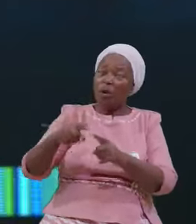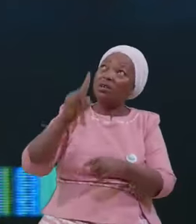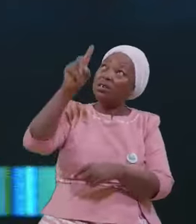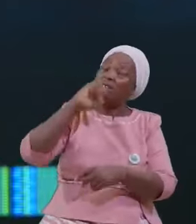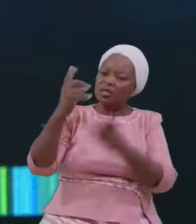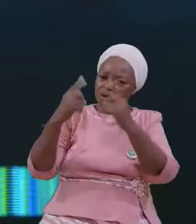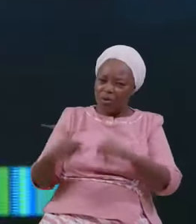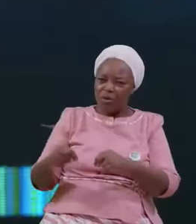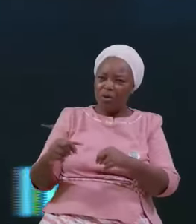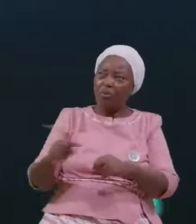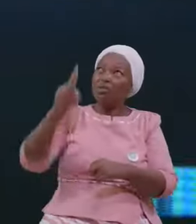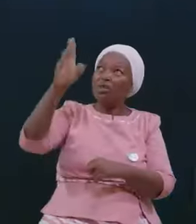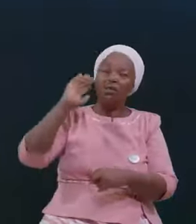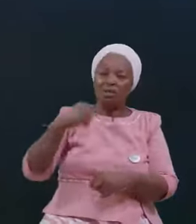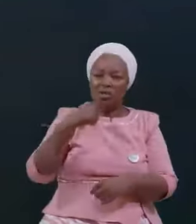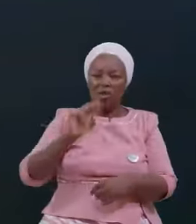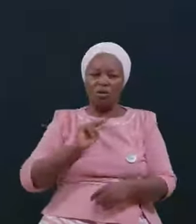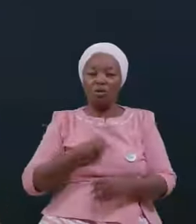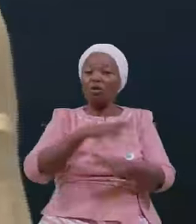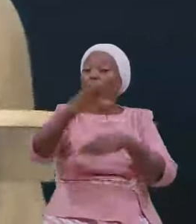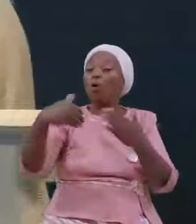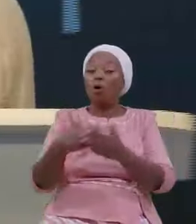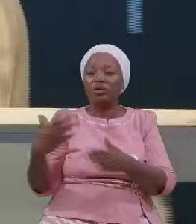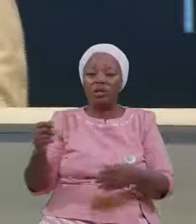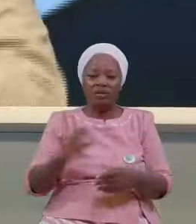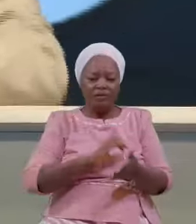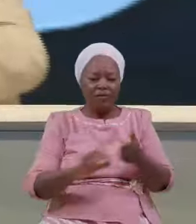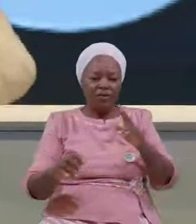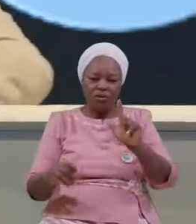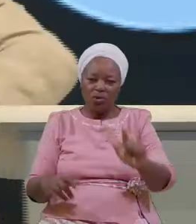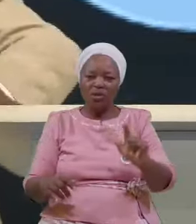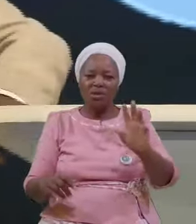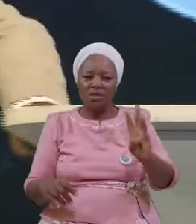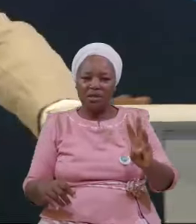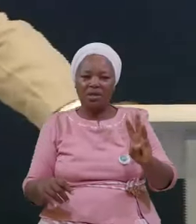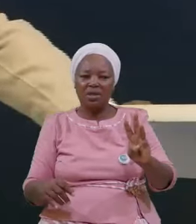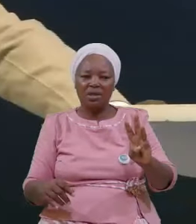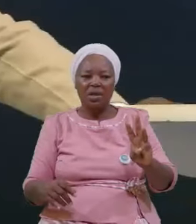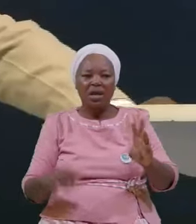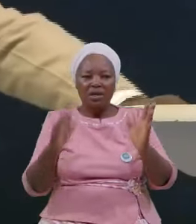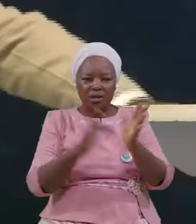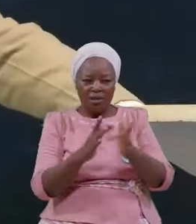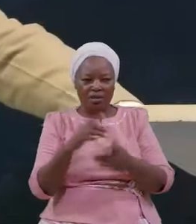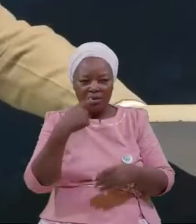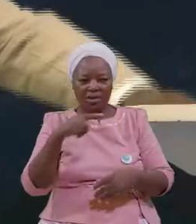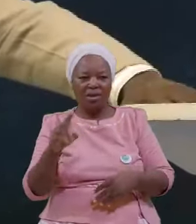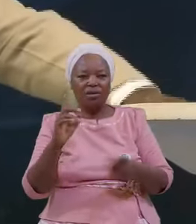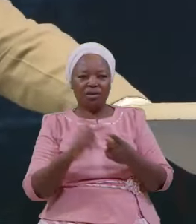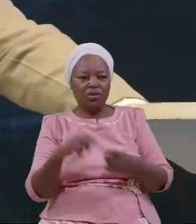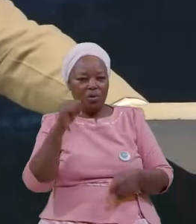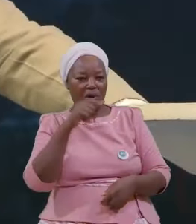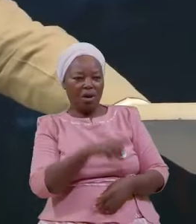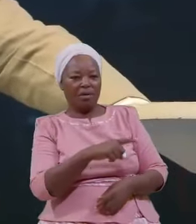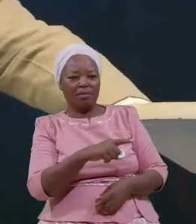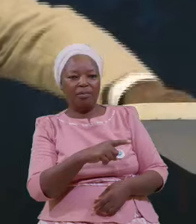he will tell us all things. And in verse 26, Jesus said unto her,